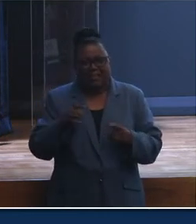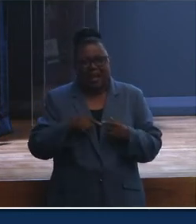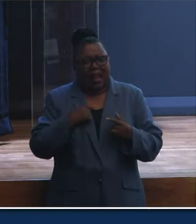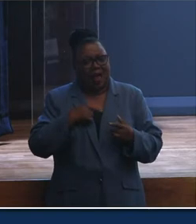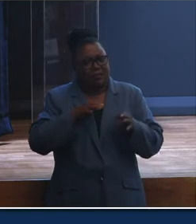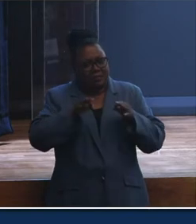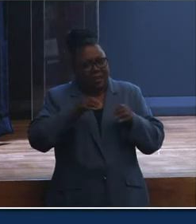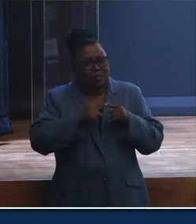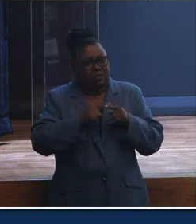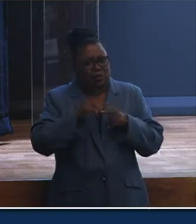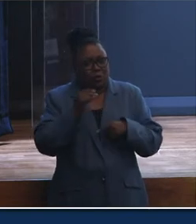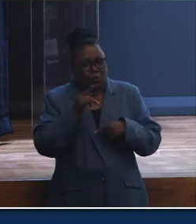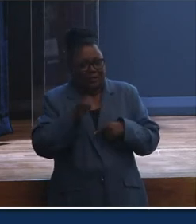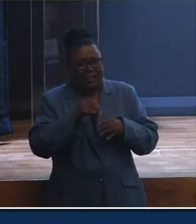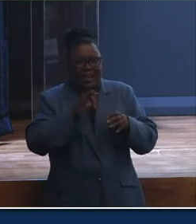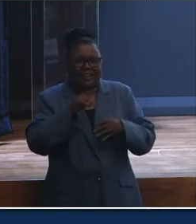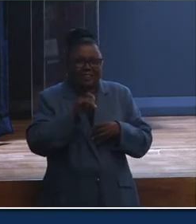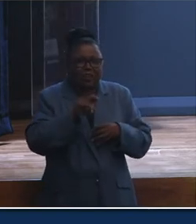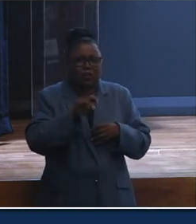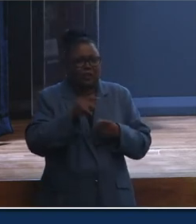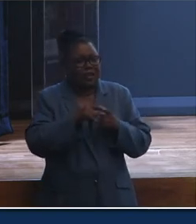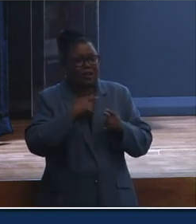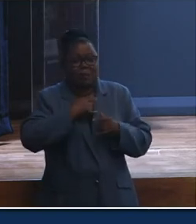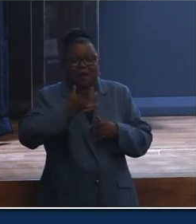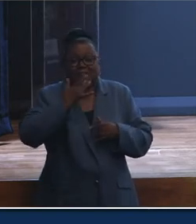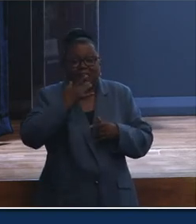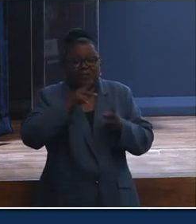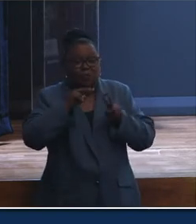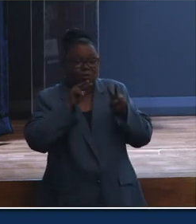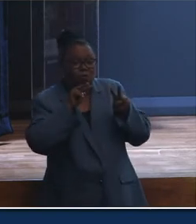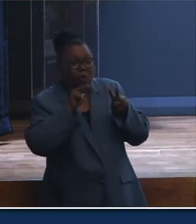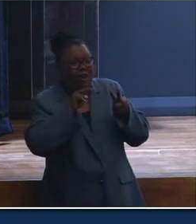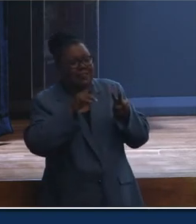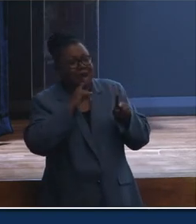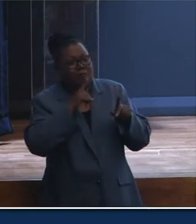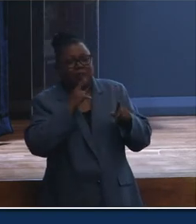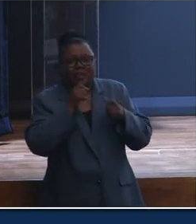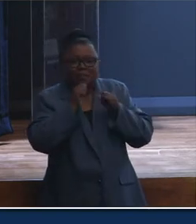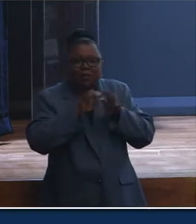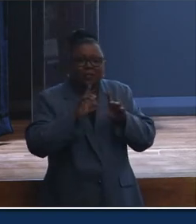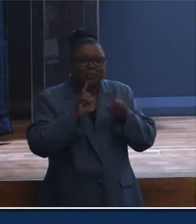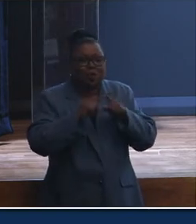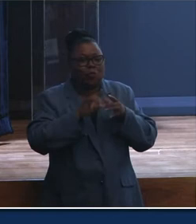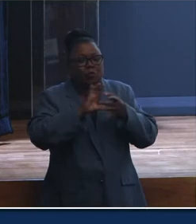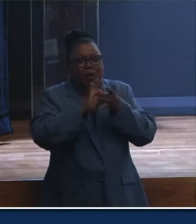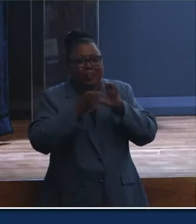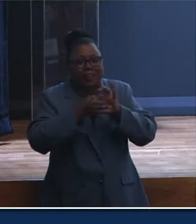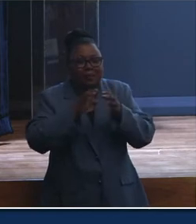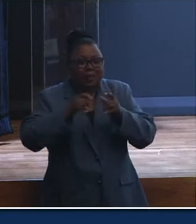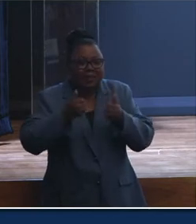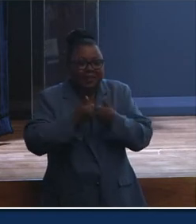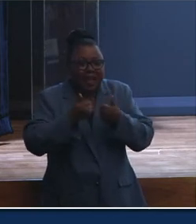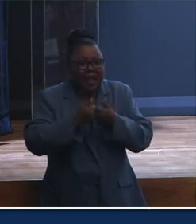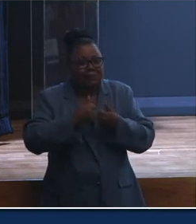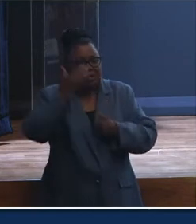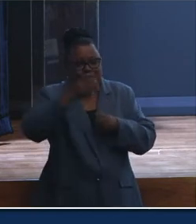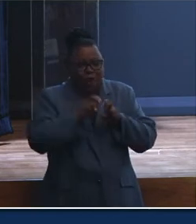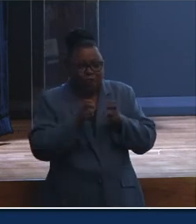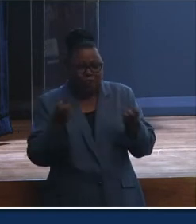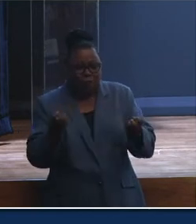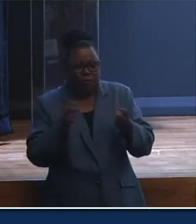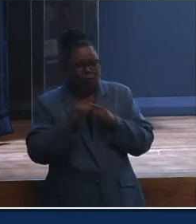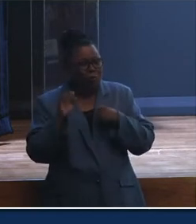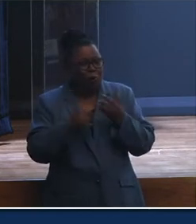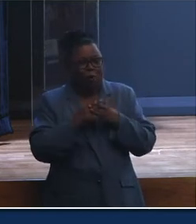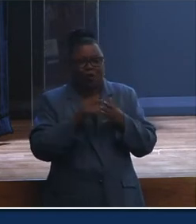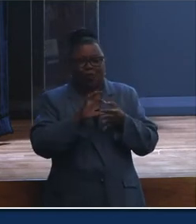I was explaining to Christine, figure skating is one of my favorite sports to watch. I've been very blessed to go to the Olympic Games, and I am front row to